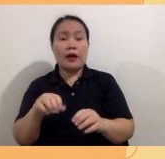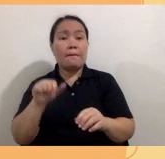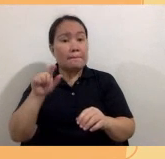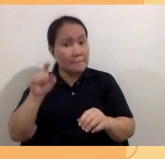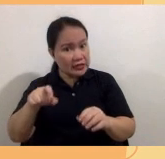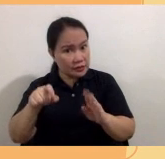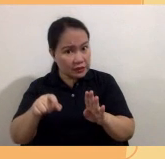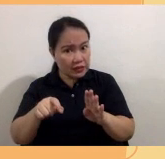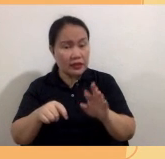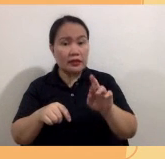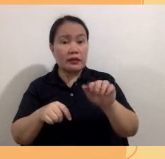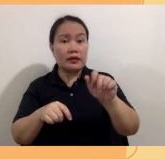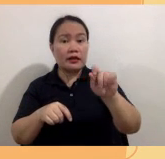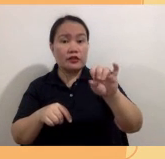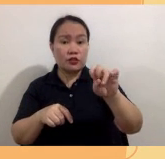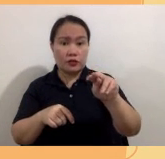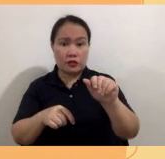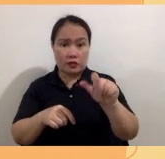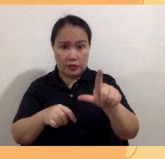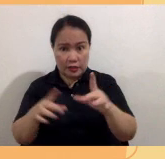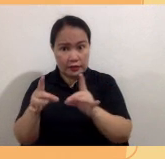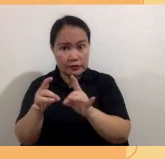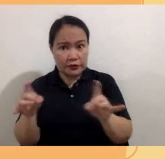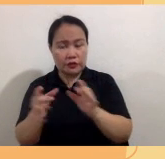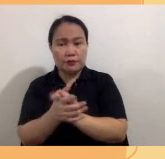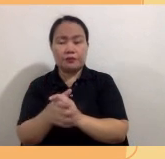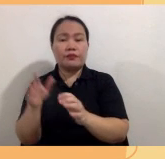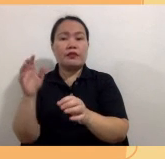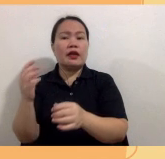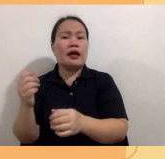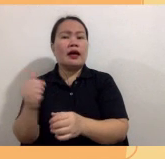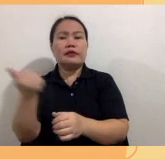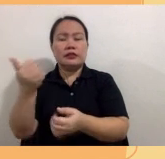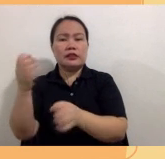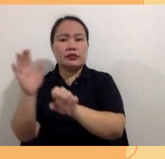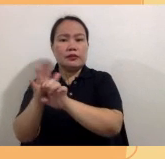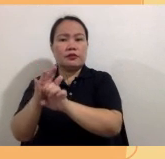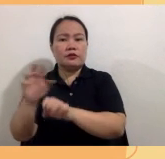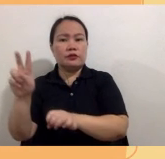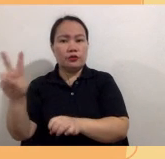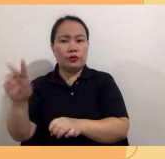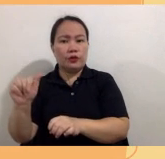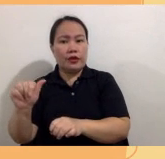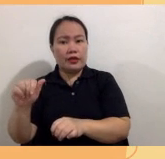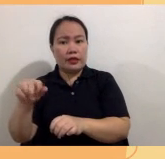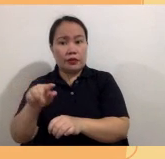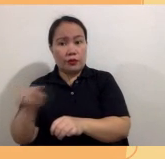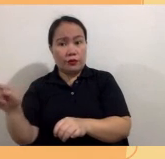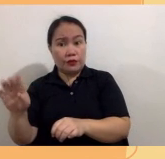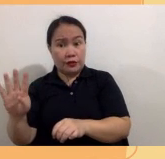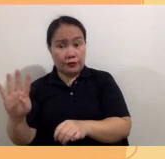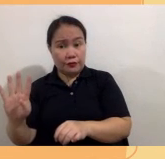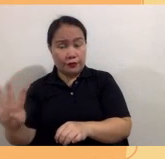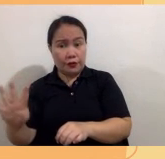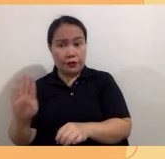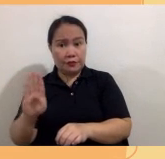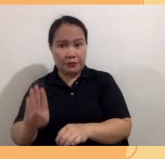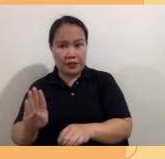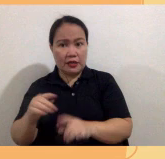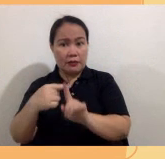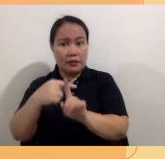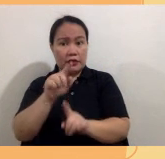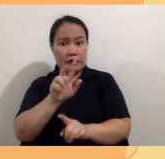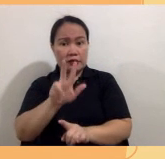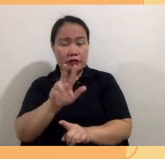Okay? Let's have an example. So, I have here 2A over 4B plus 3 over 4B.